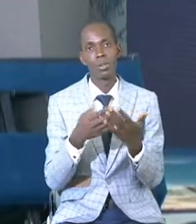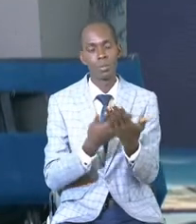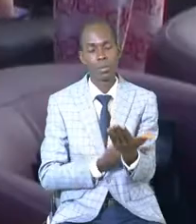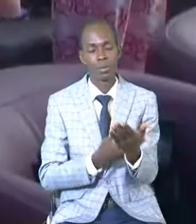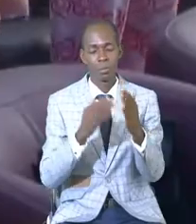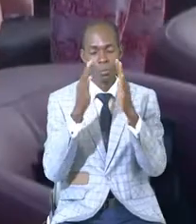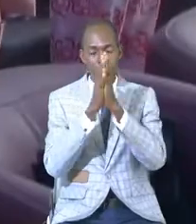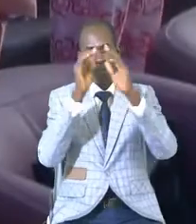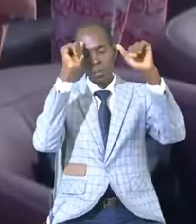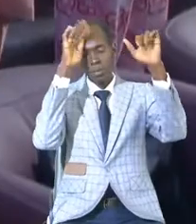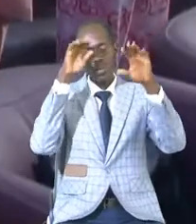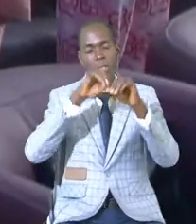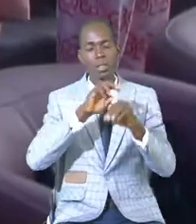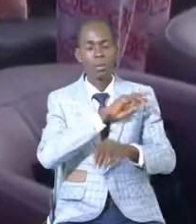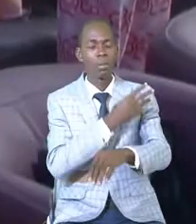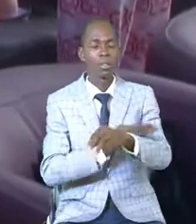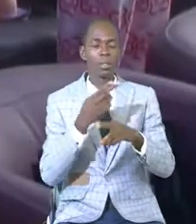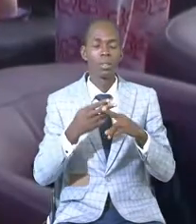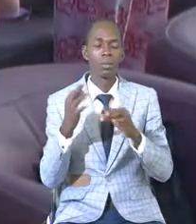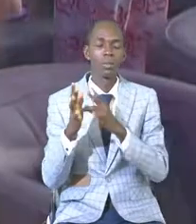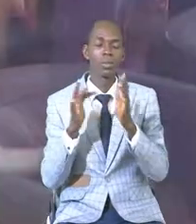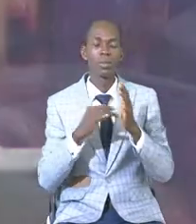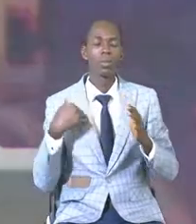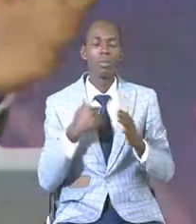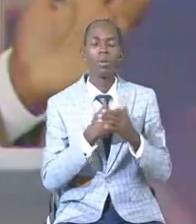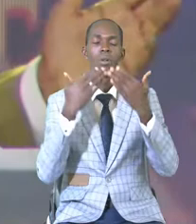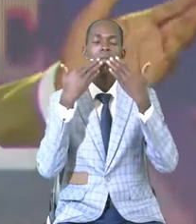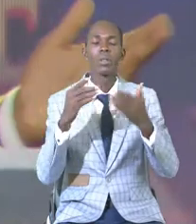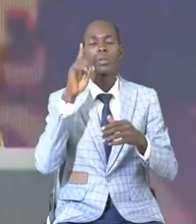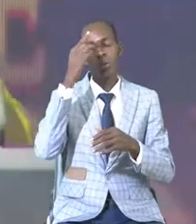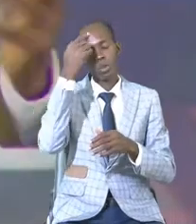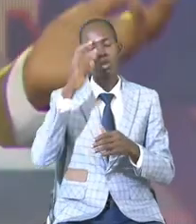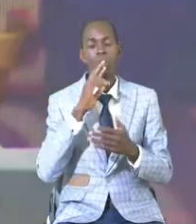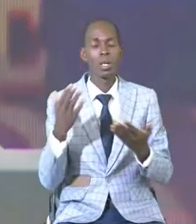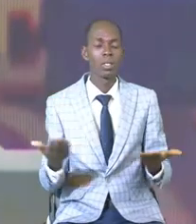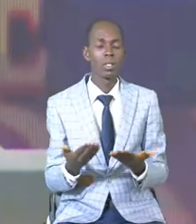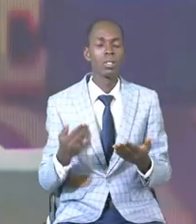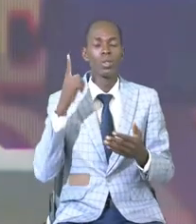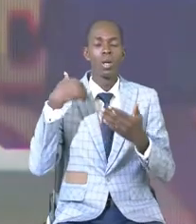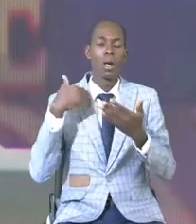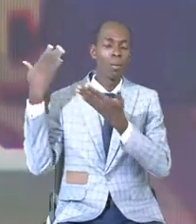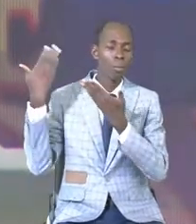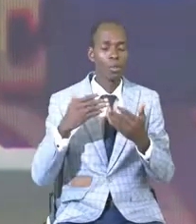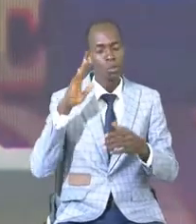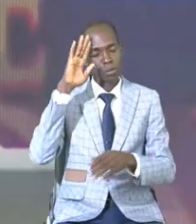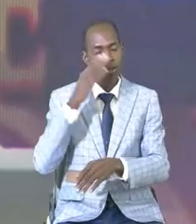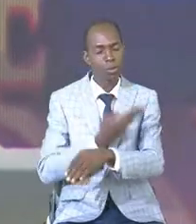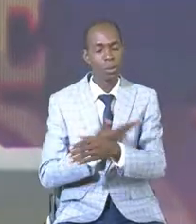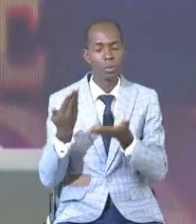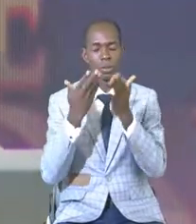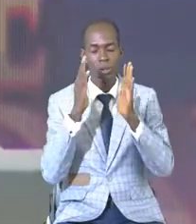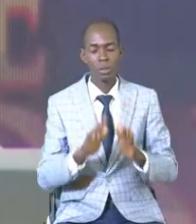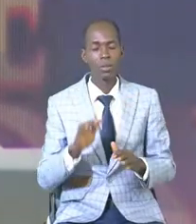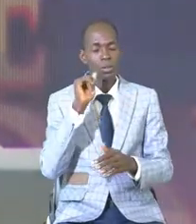of Jesus, we thank you because we know you are here and you have brought your servants, your sons and daughters and ministers